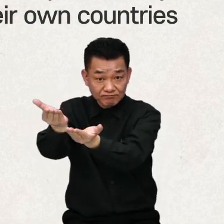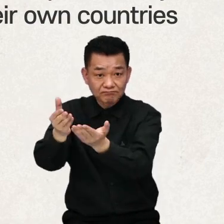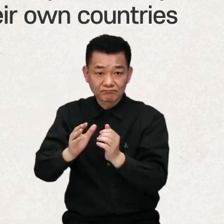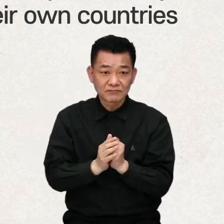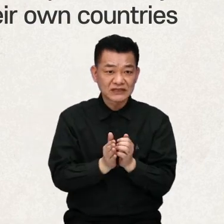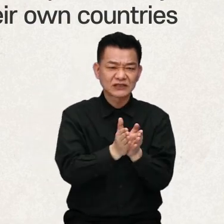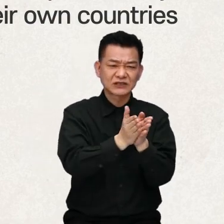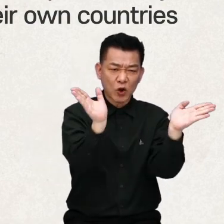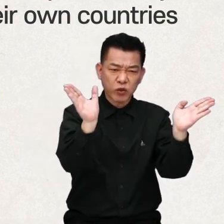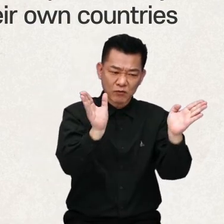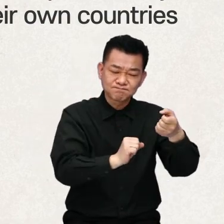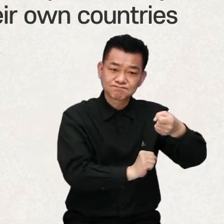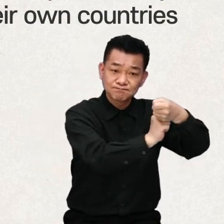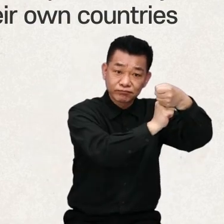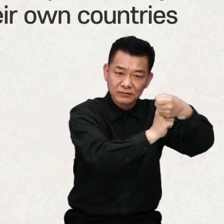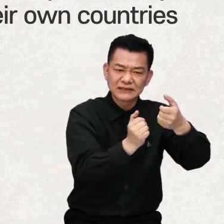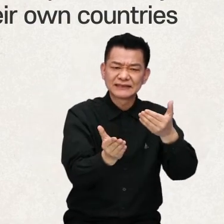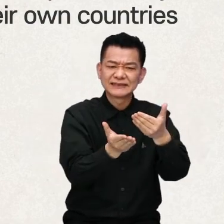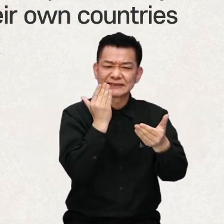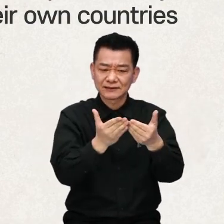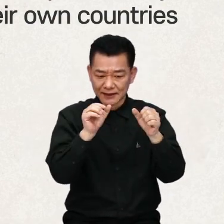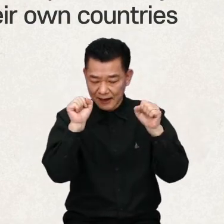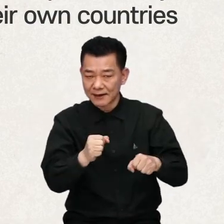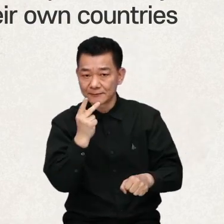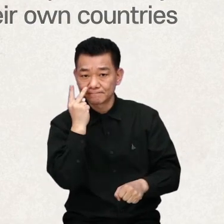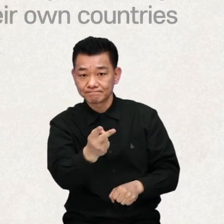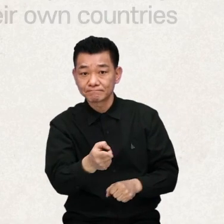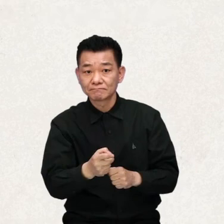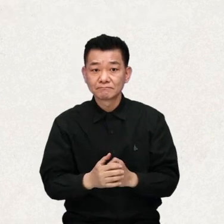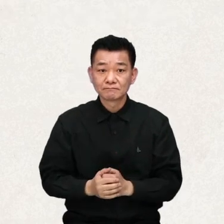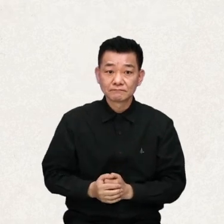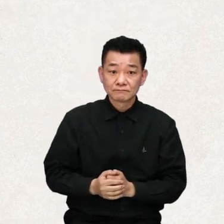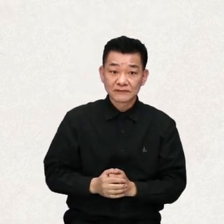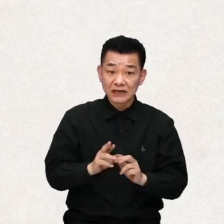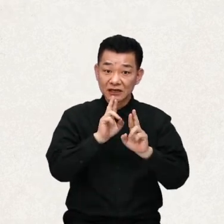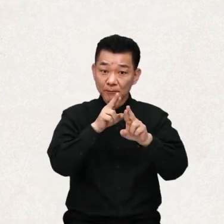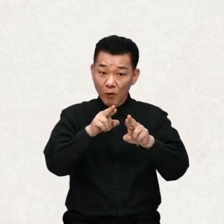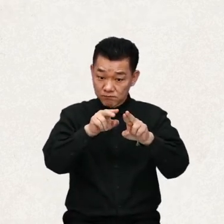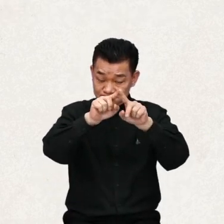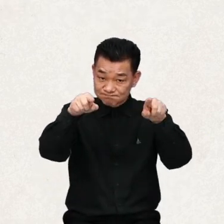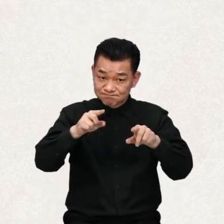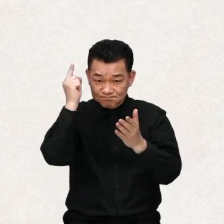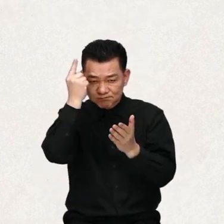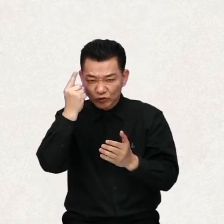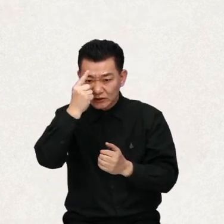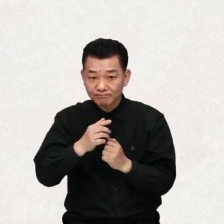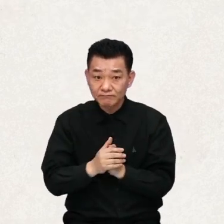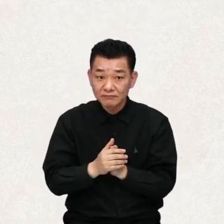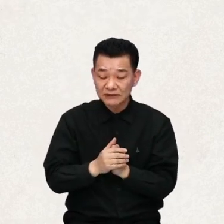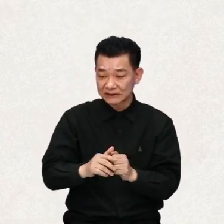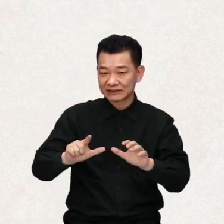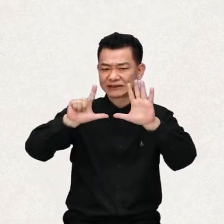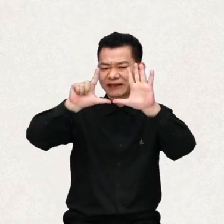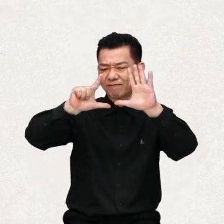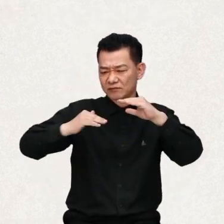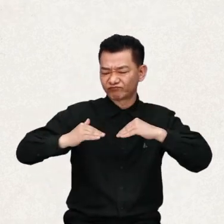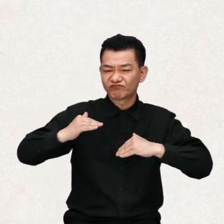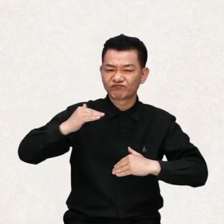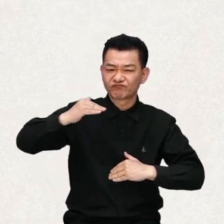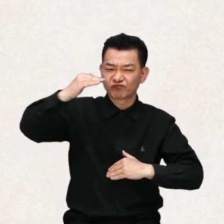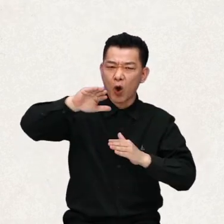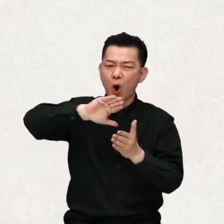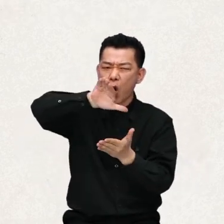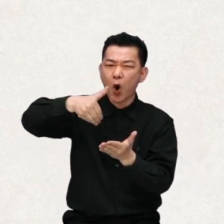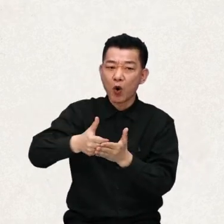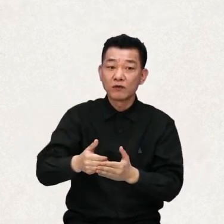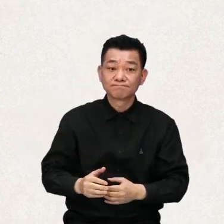easily available to the public in their own countries. There are a total of 7 steps for the consideration of